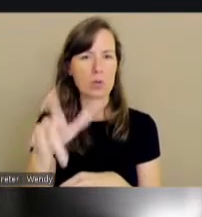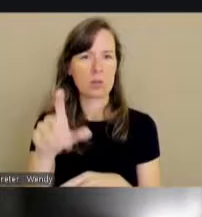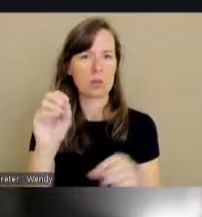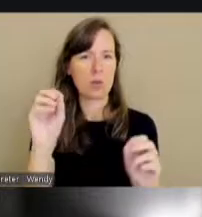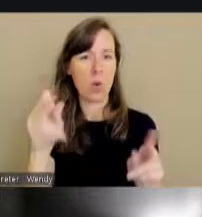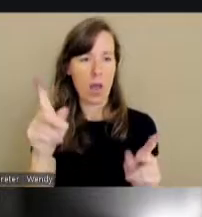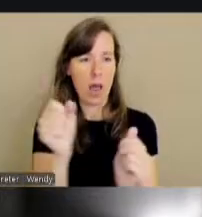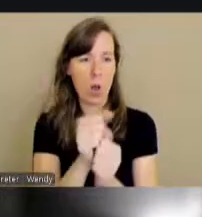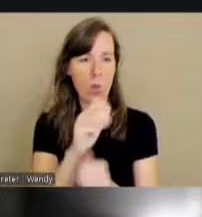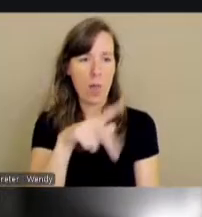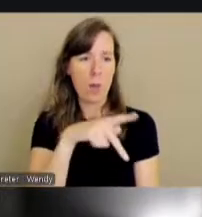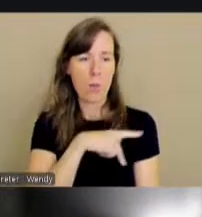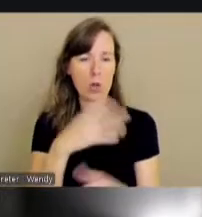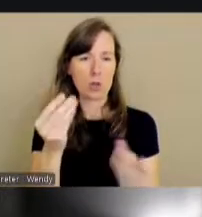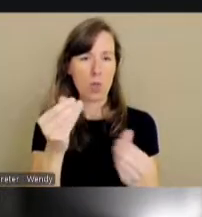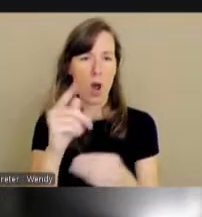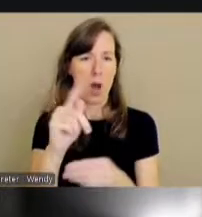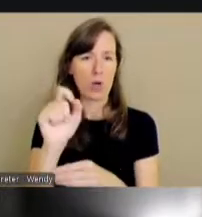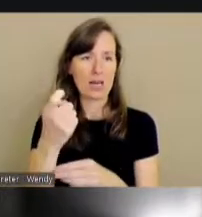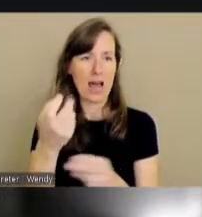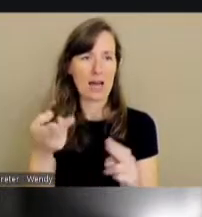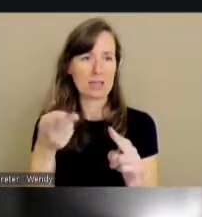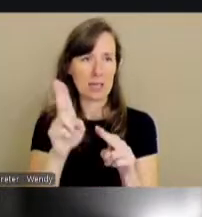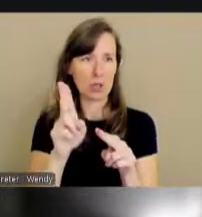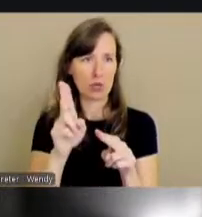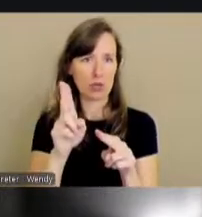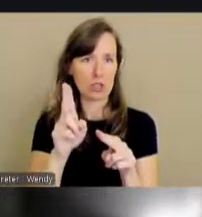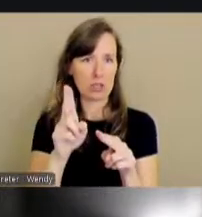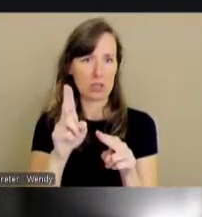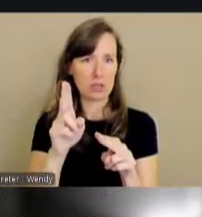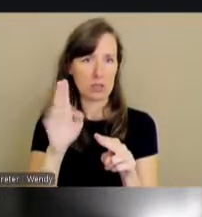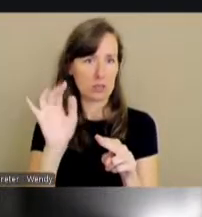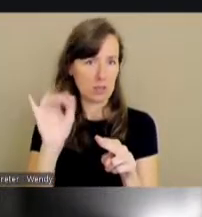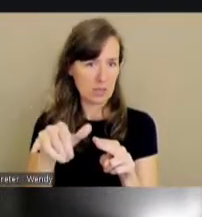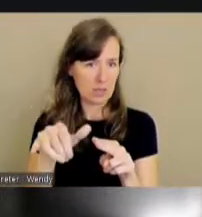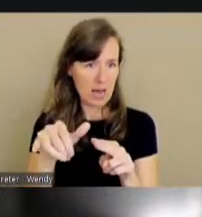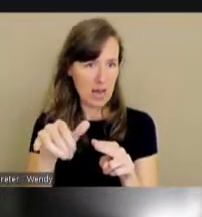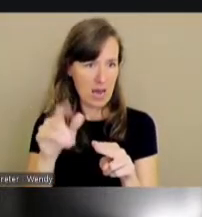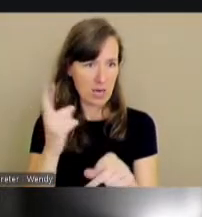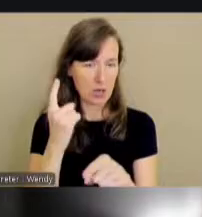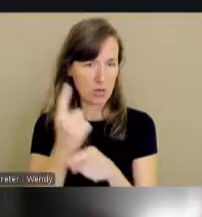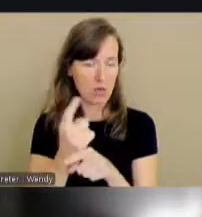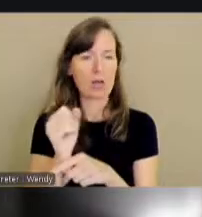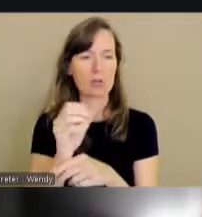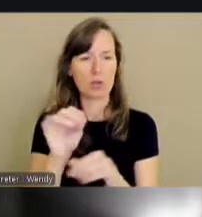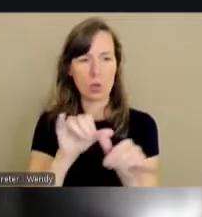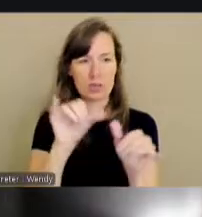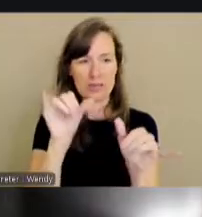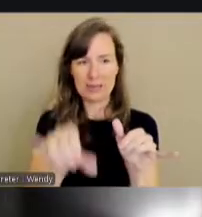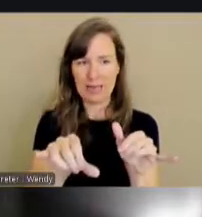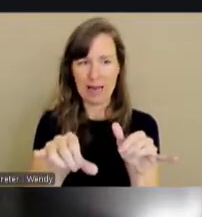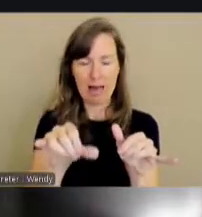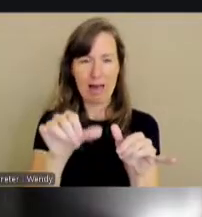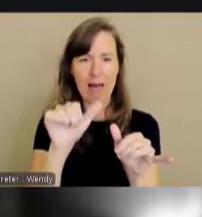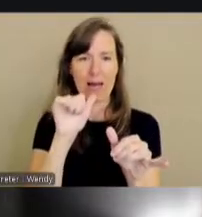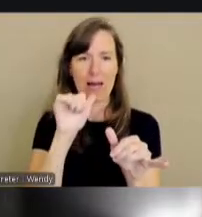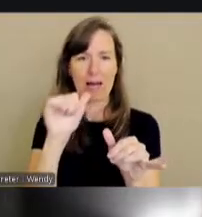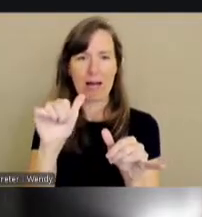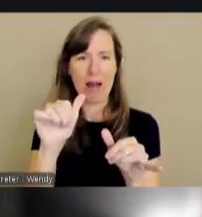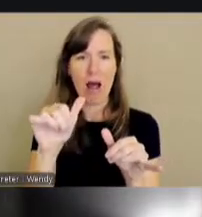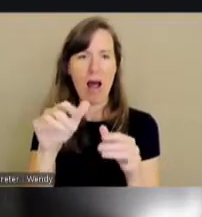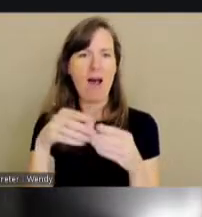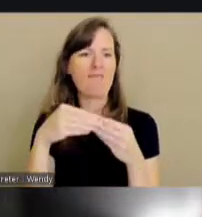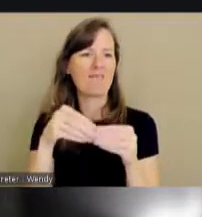the personal property tax increase. Is that so? That could stay. That wouldn't be a flex